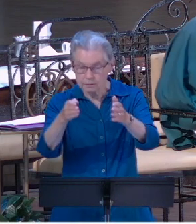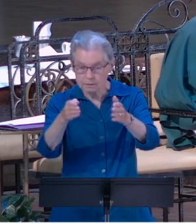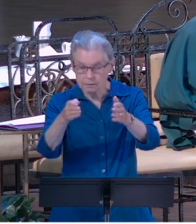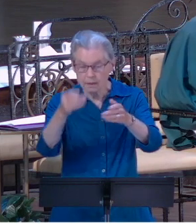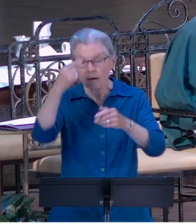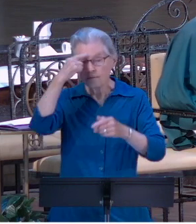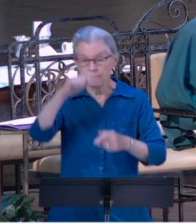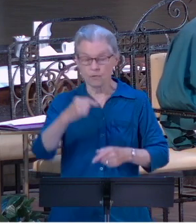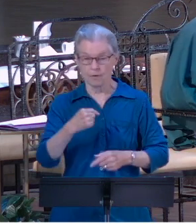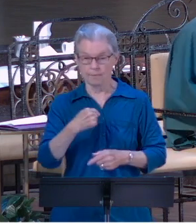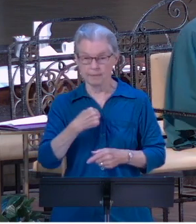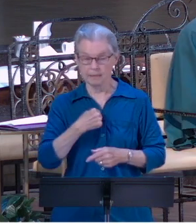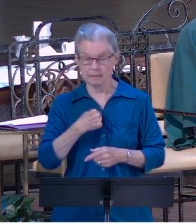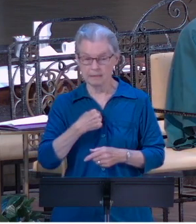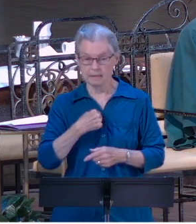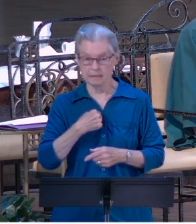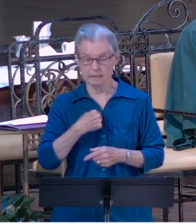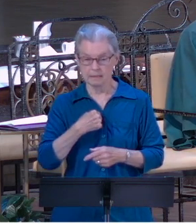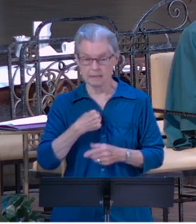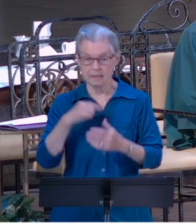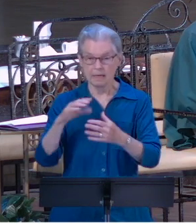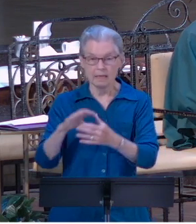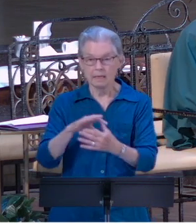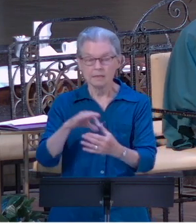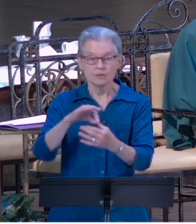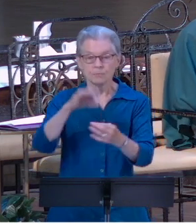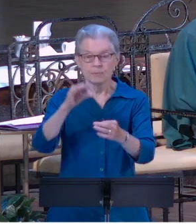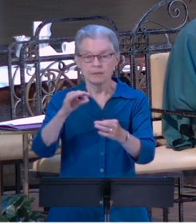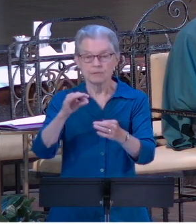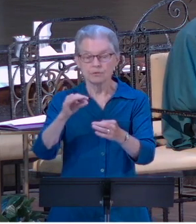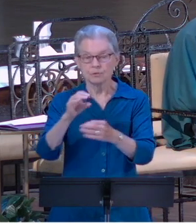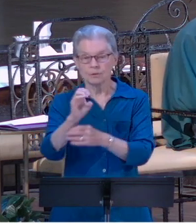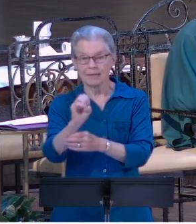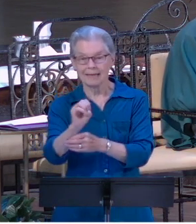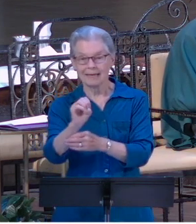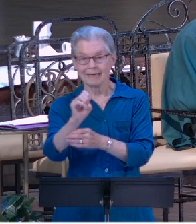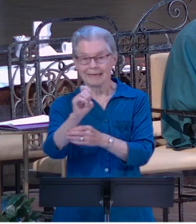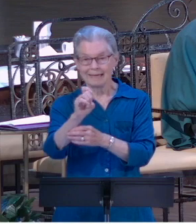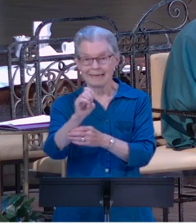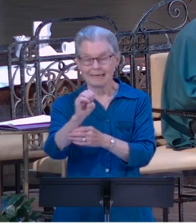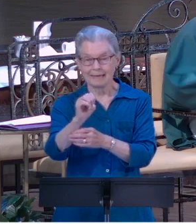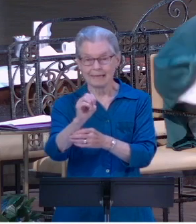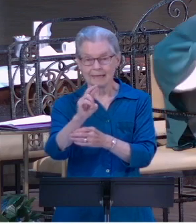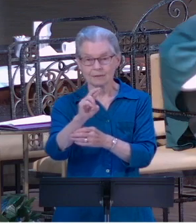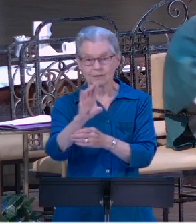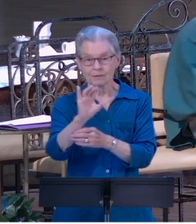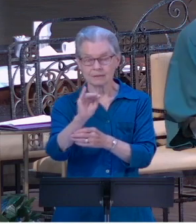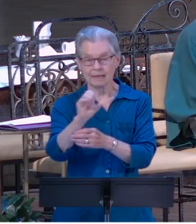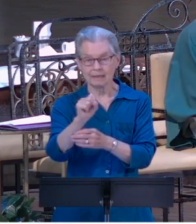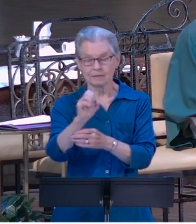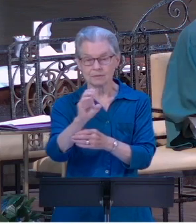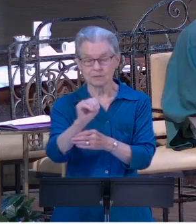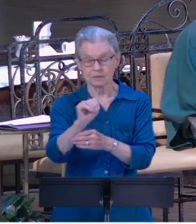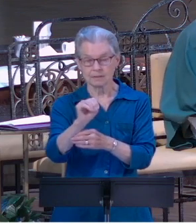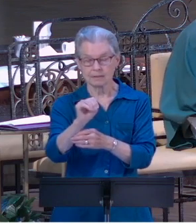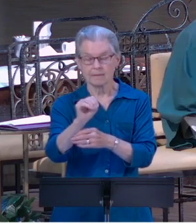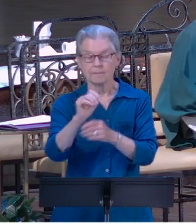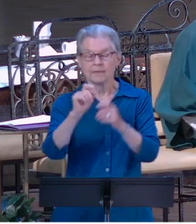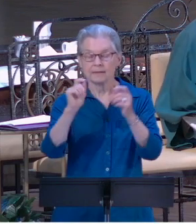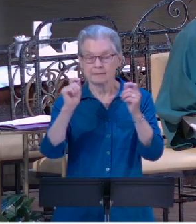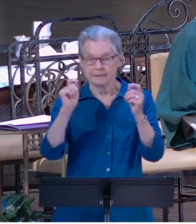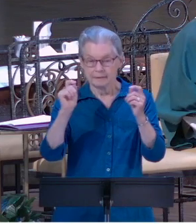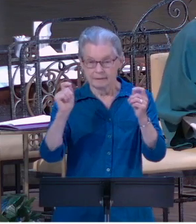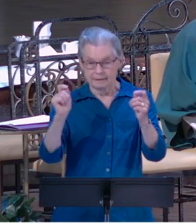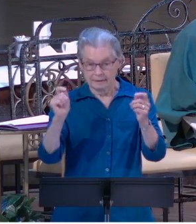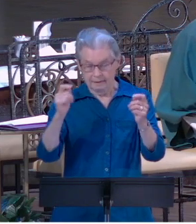For me, it was the spiritual exercise of St. Ignatius of Loyola, whose feast day we